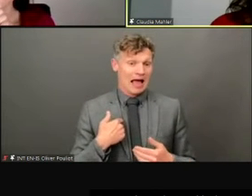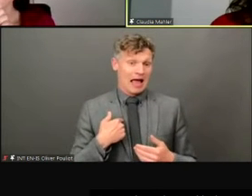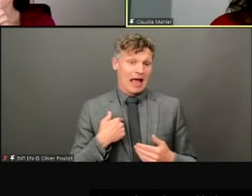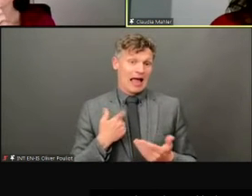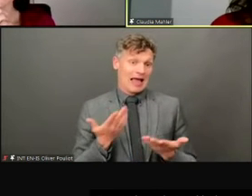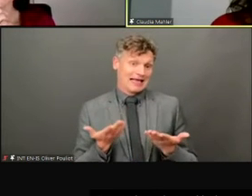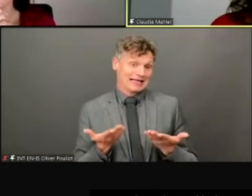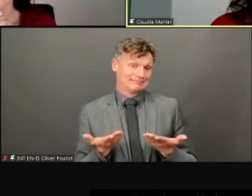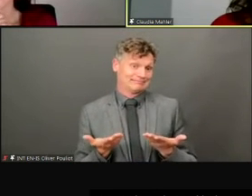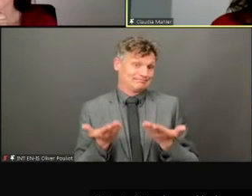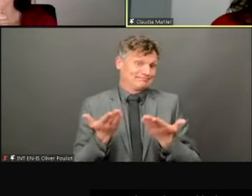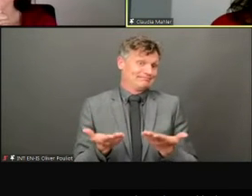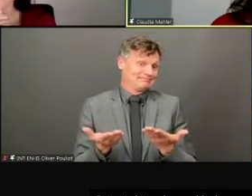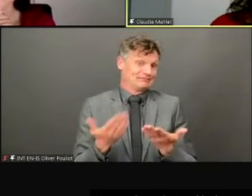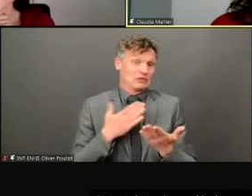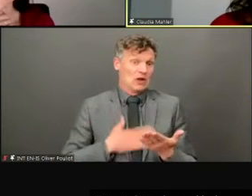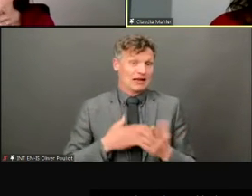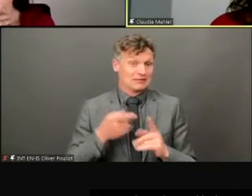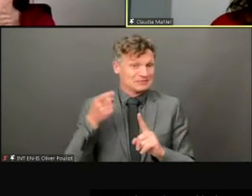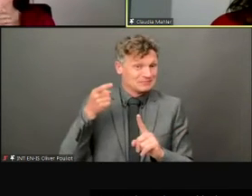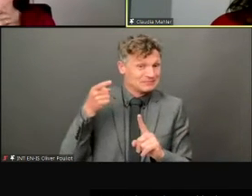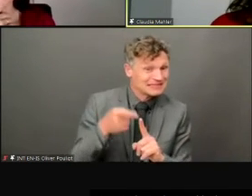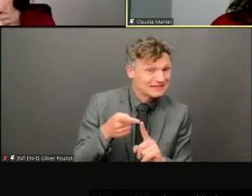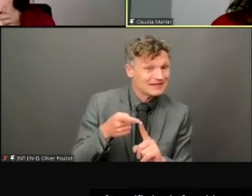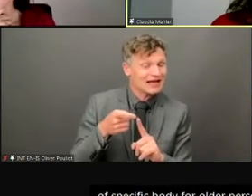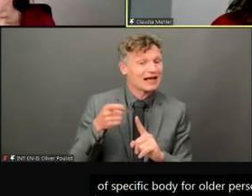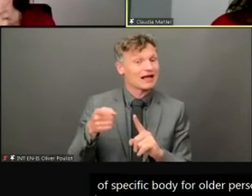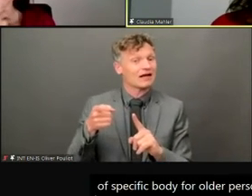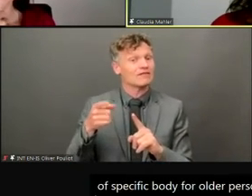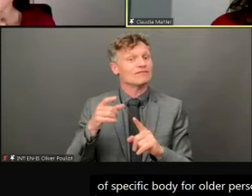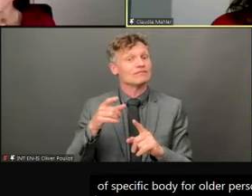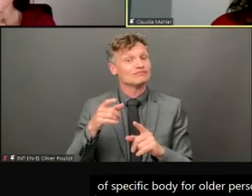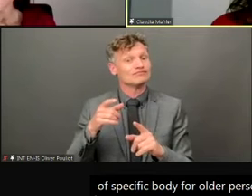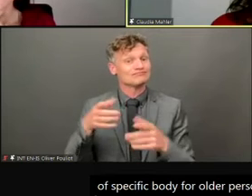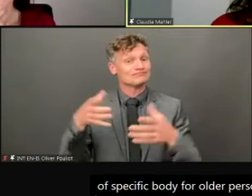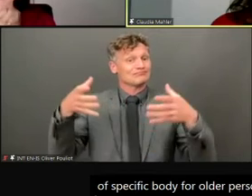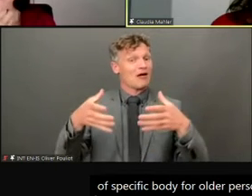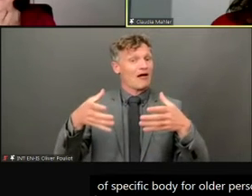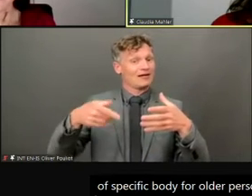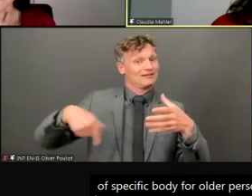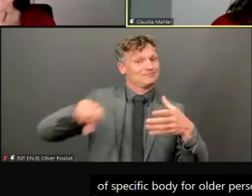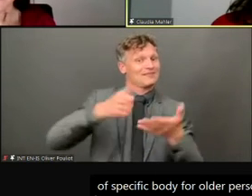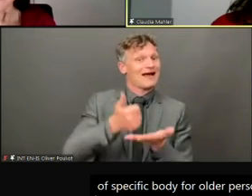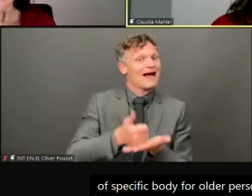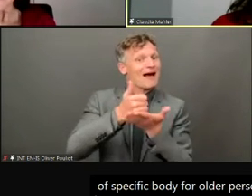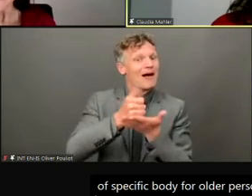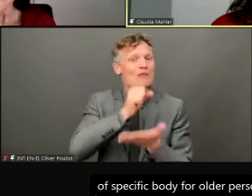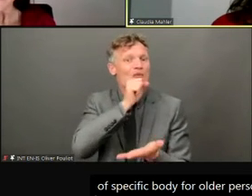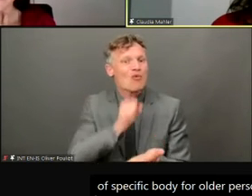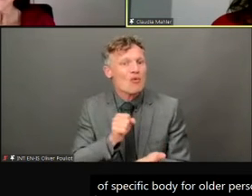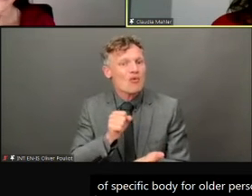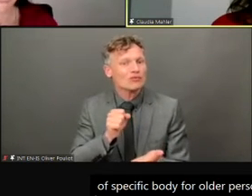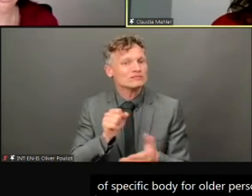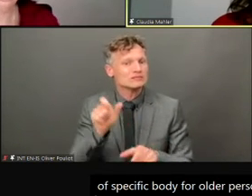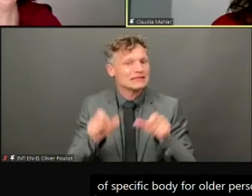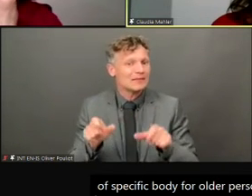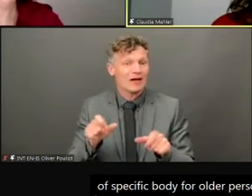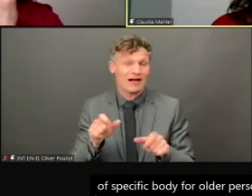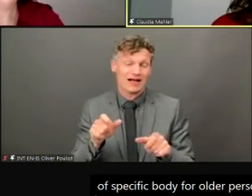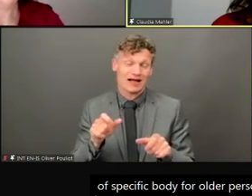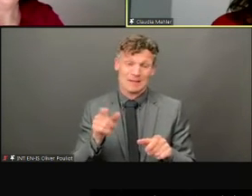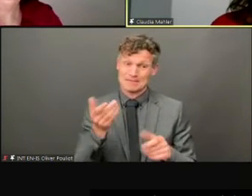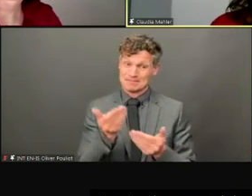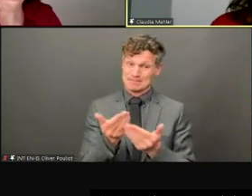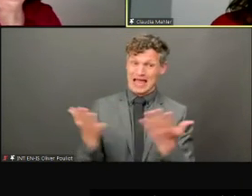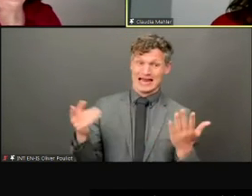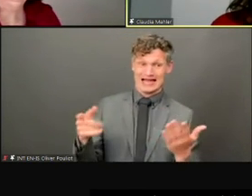persons, especially in care homes, to get easier access and also to get legal support in this